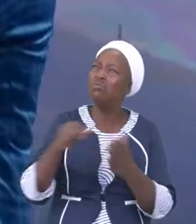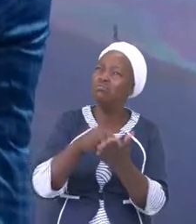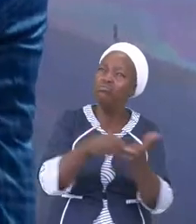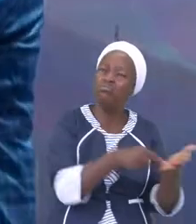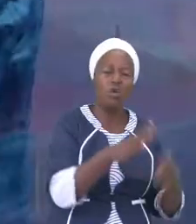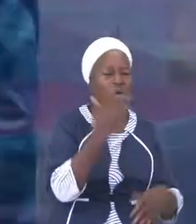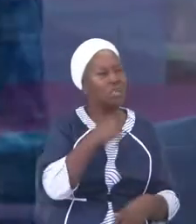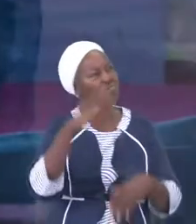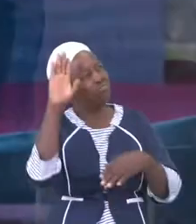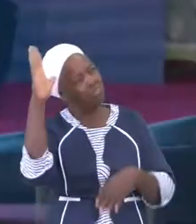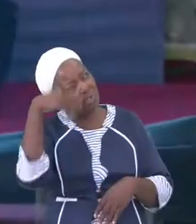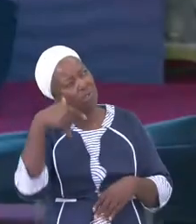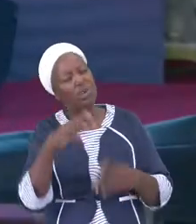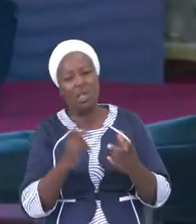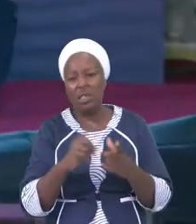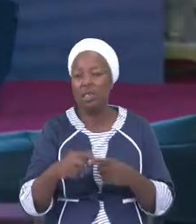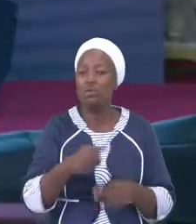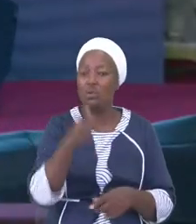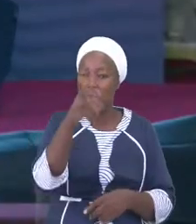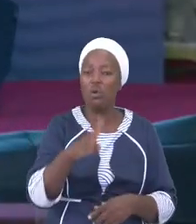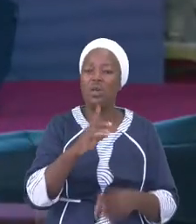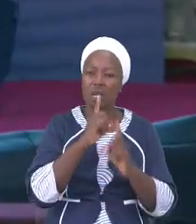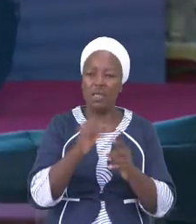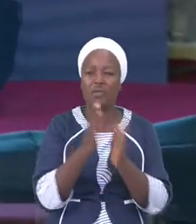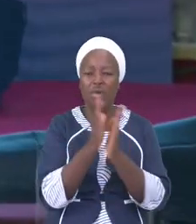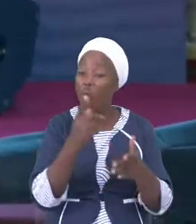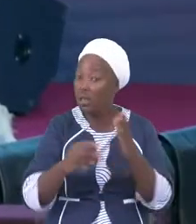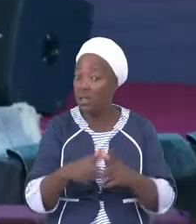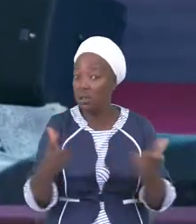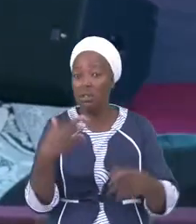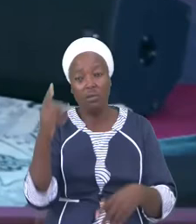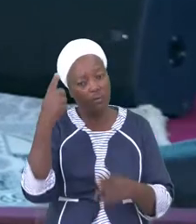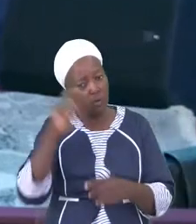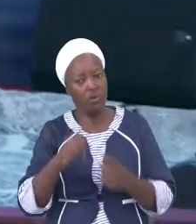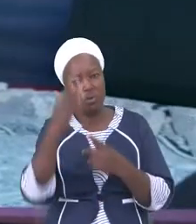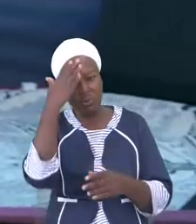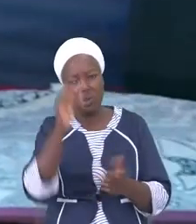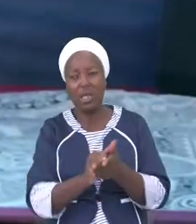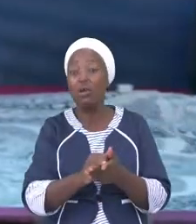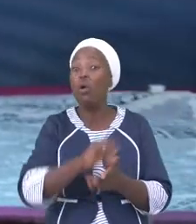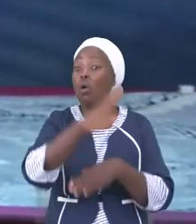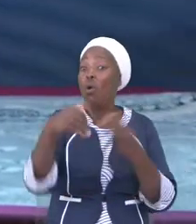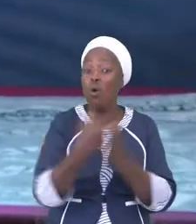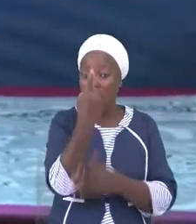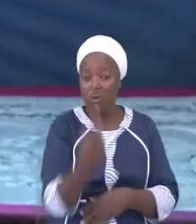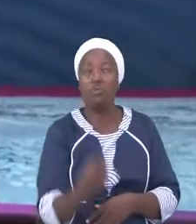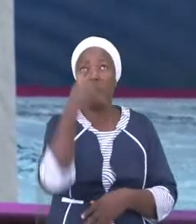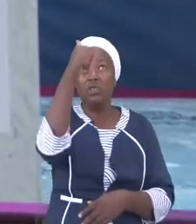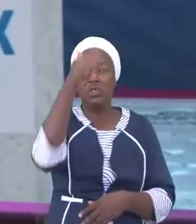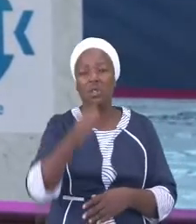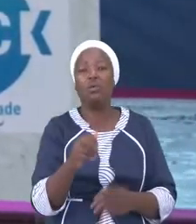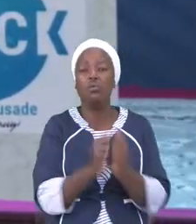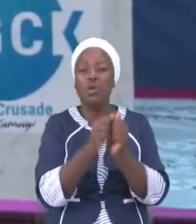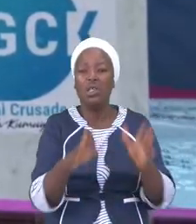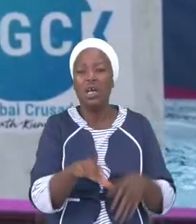rebel? God answers prayer. What a great thing to know that all alone by himself, without